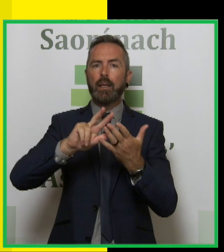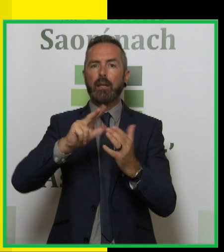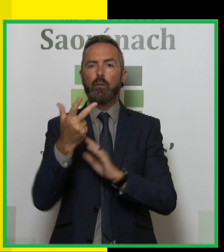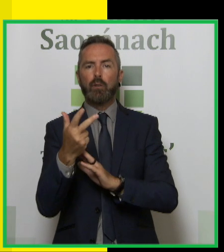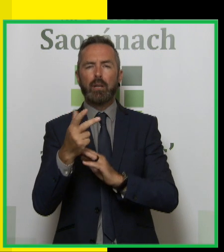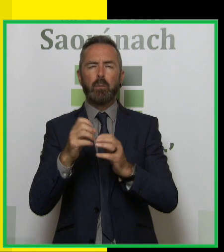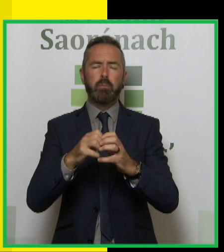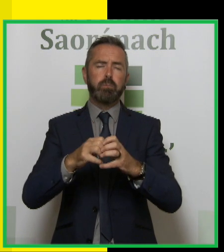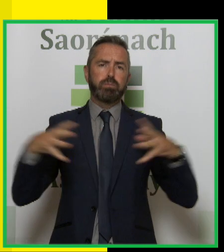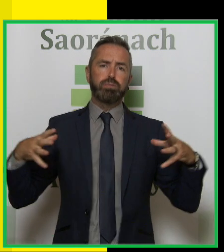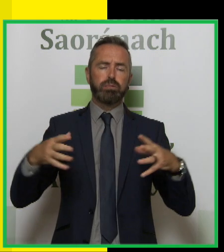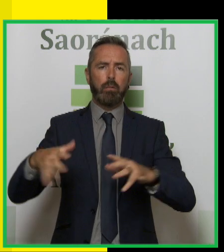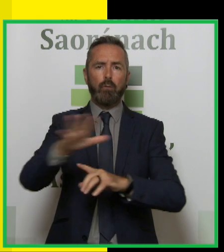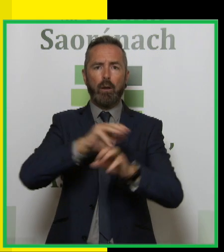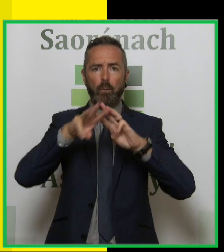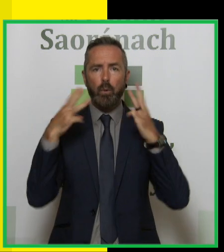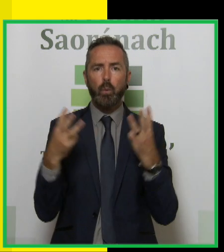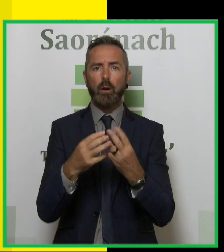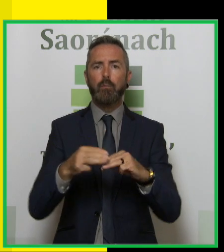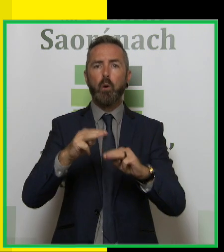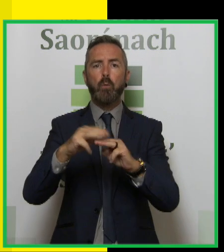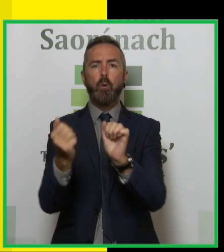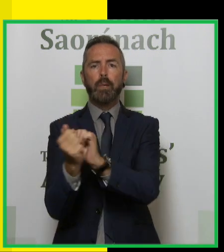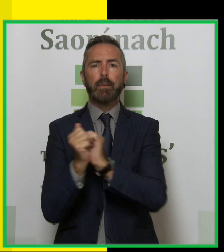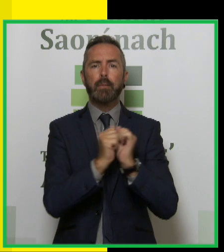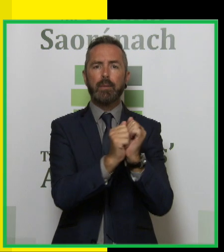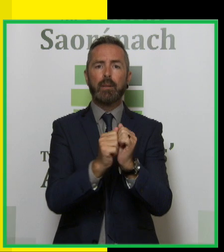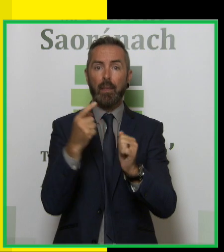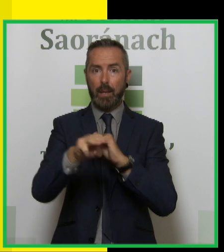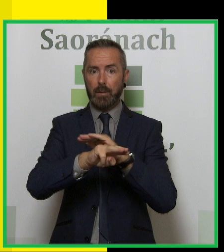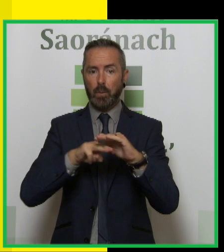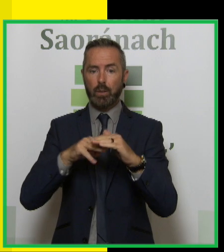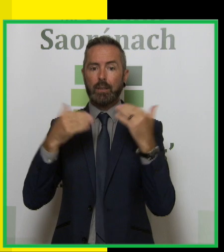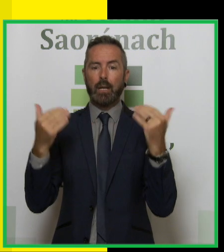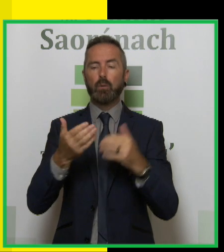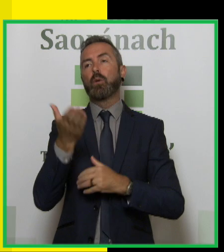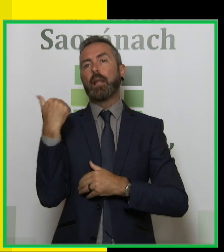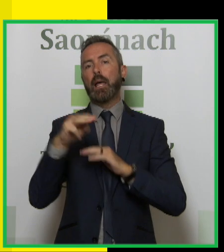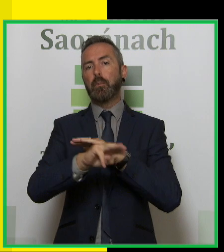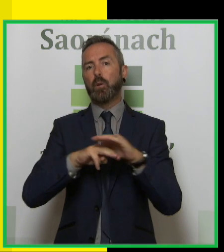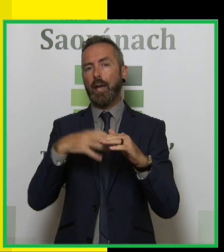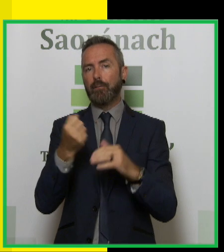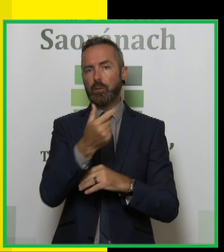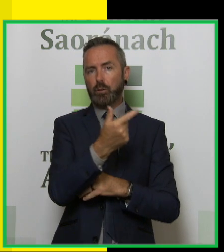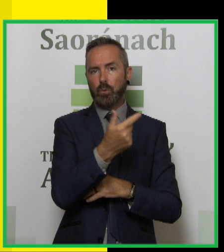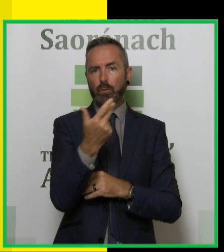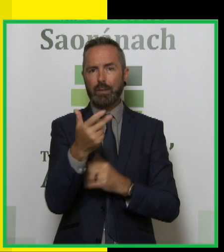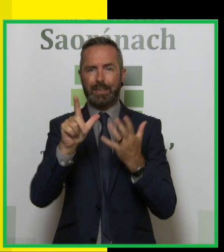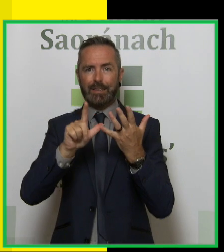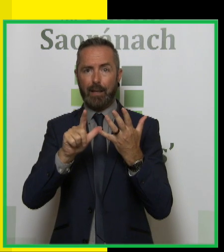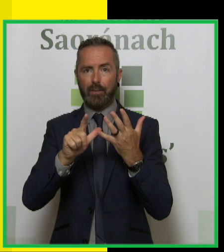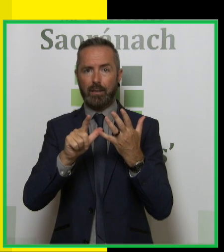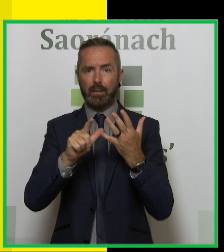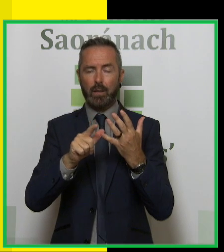the world, really, of Narcotics Anonymous meetings. And as of this month, last month, there are now 237